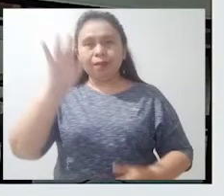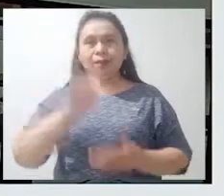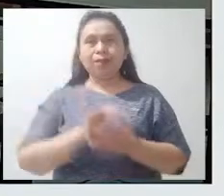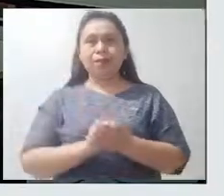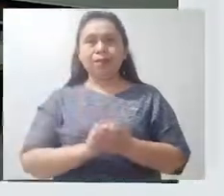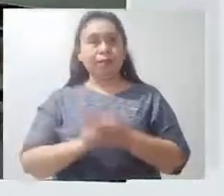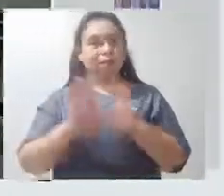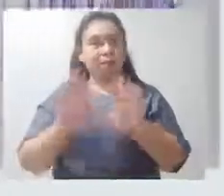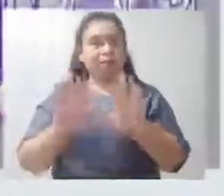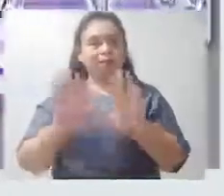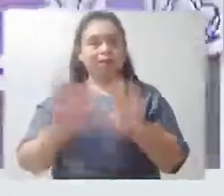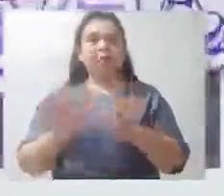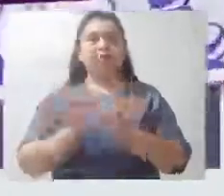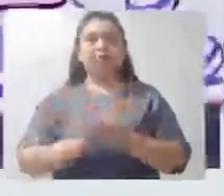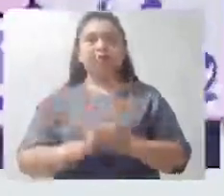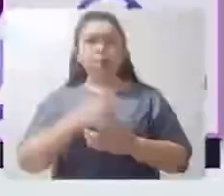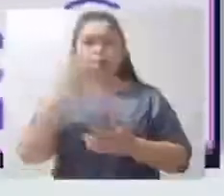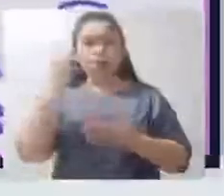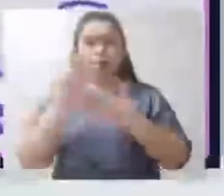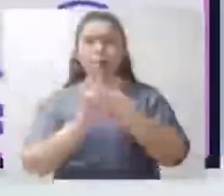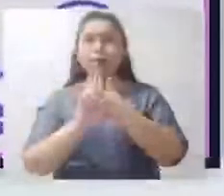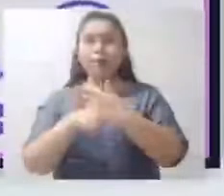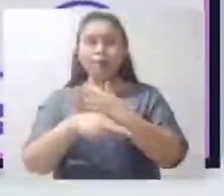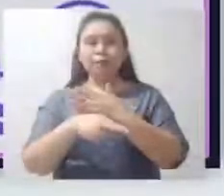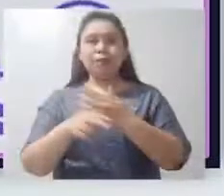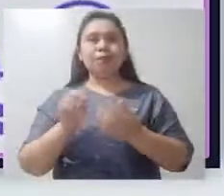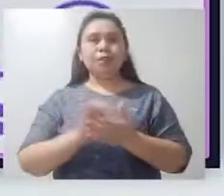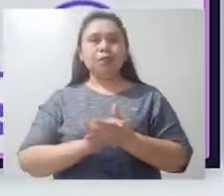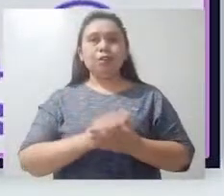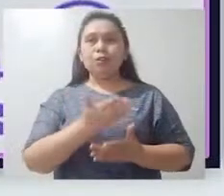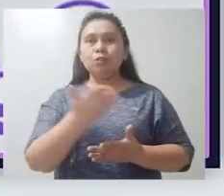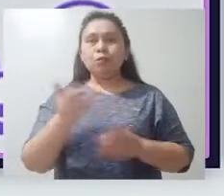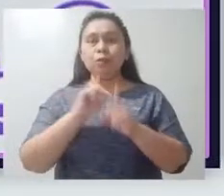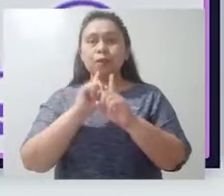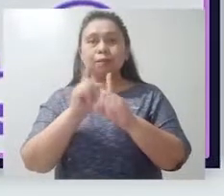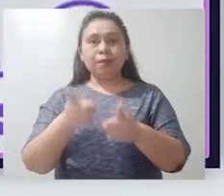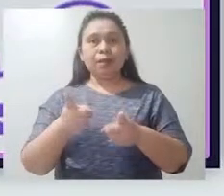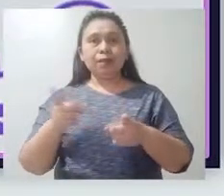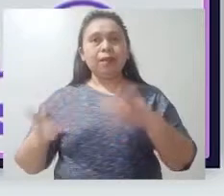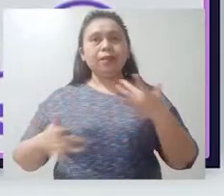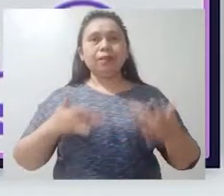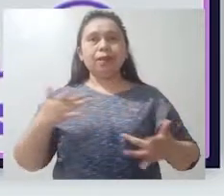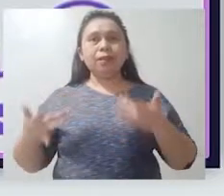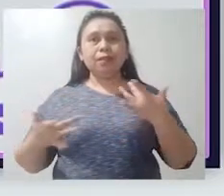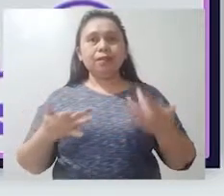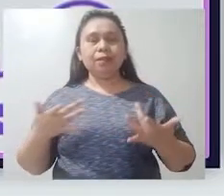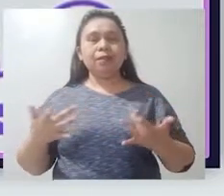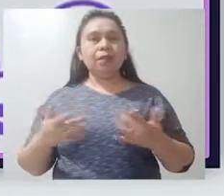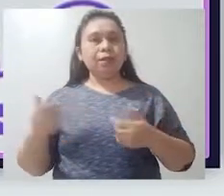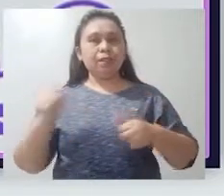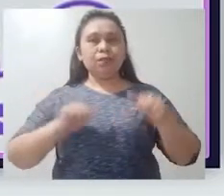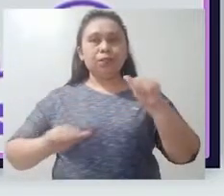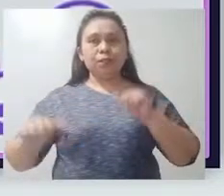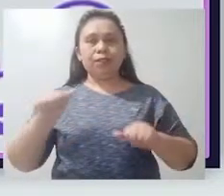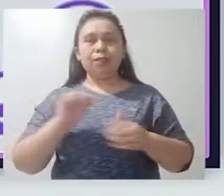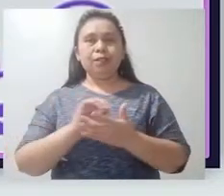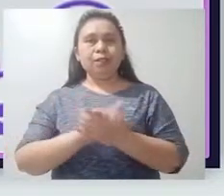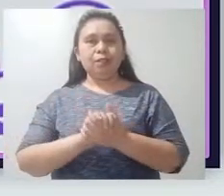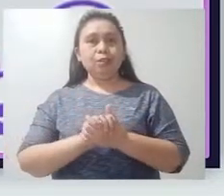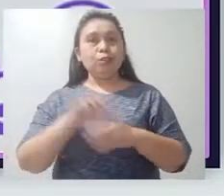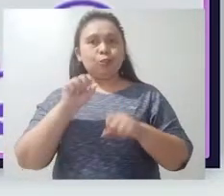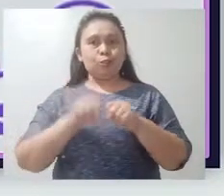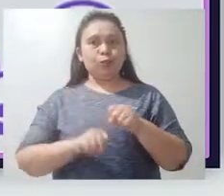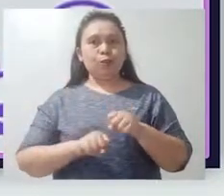Excellent! Brace yourselves because when we return, you will answer exciting and challenging